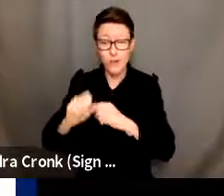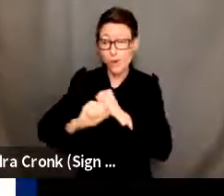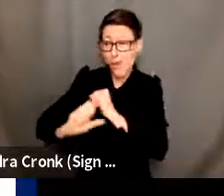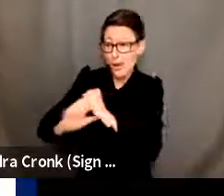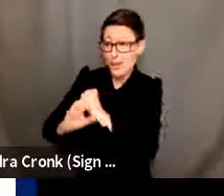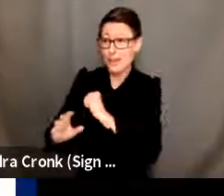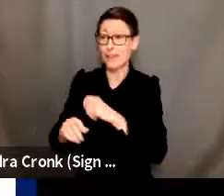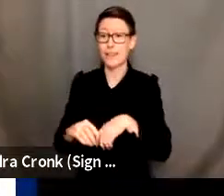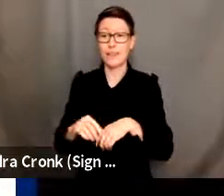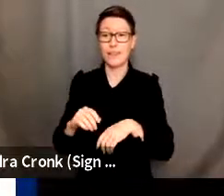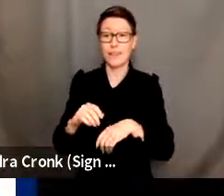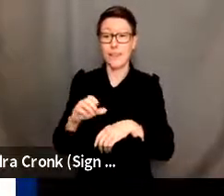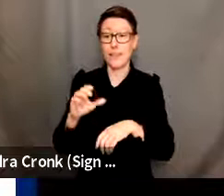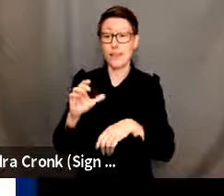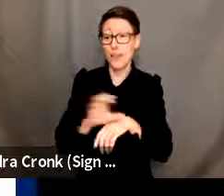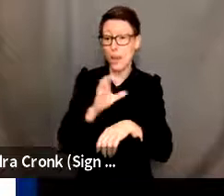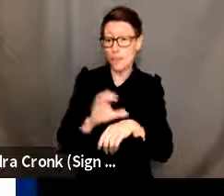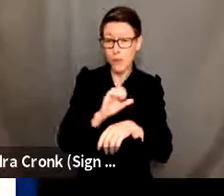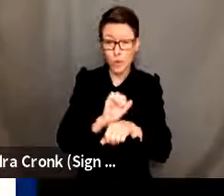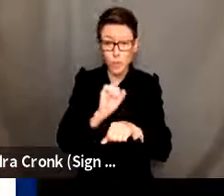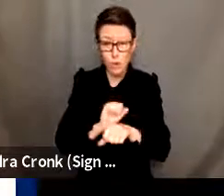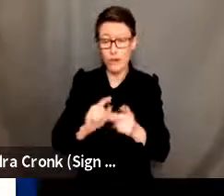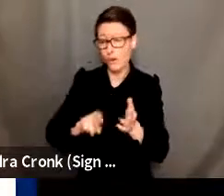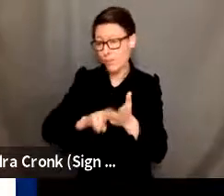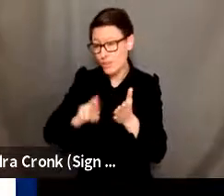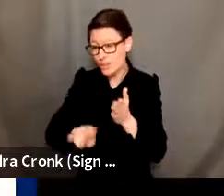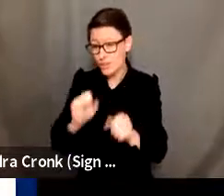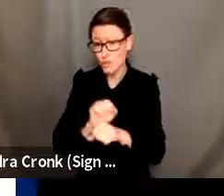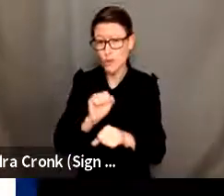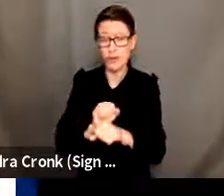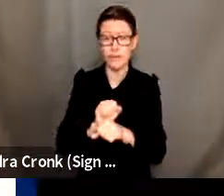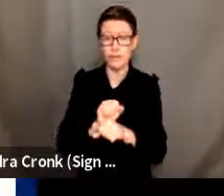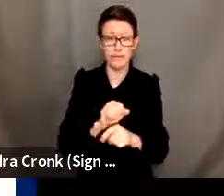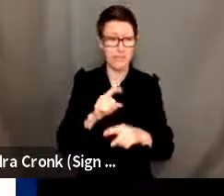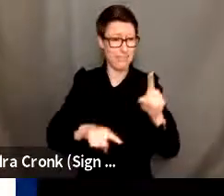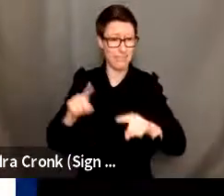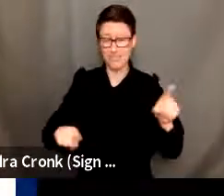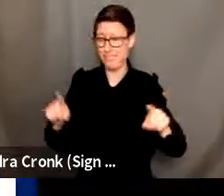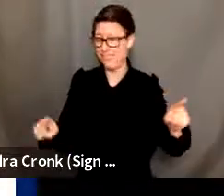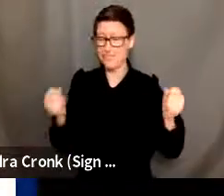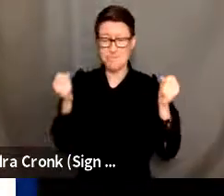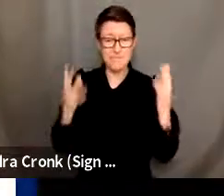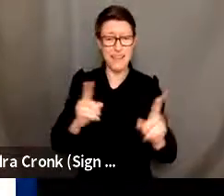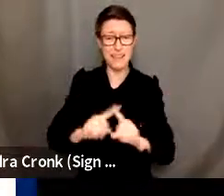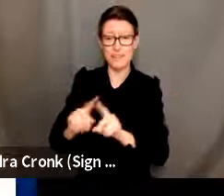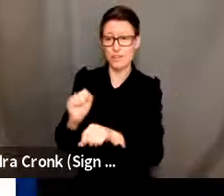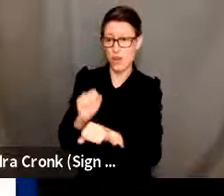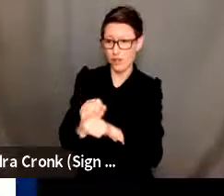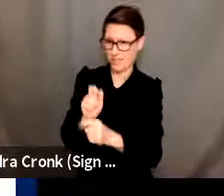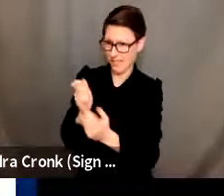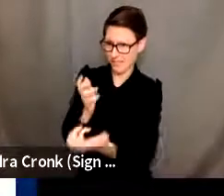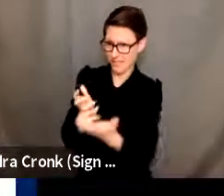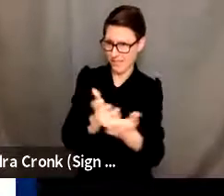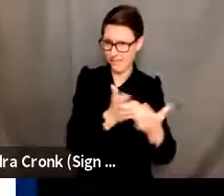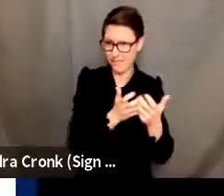computer work, research work. As I said, we have something for everyone, and we look forward to working with you to try and find some way that you can